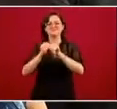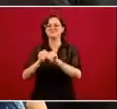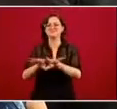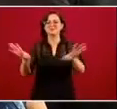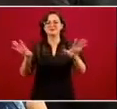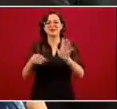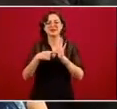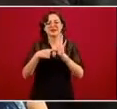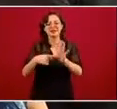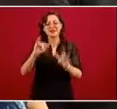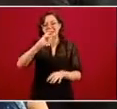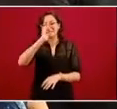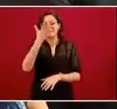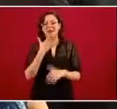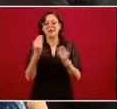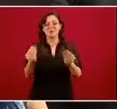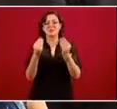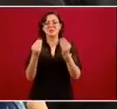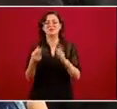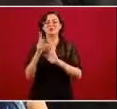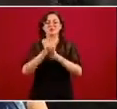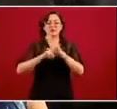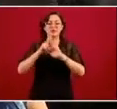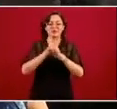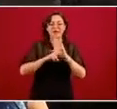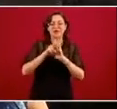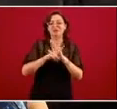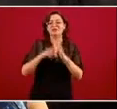been launched by a lot of media.